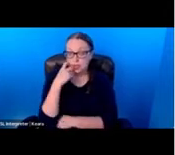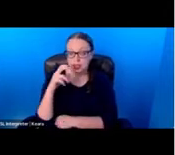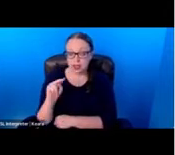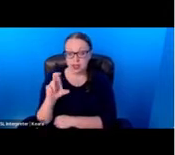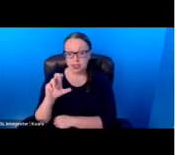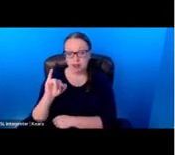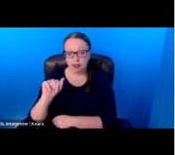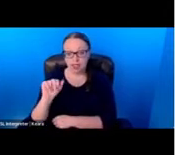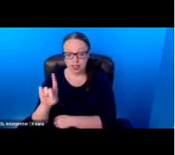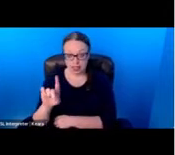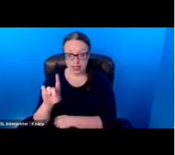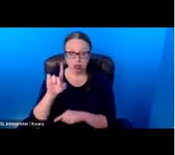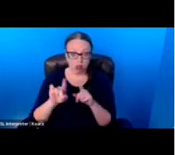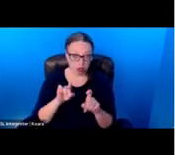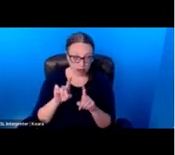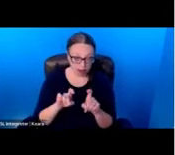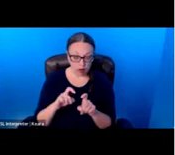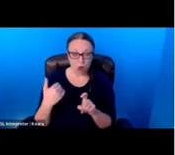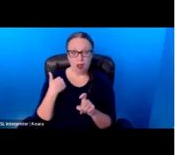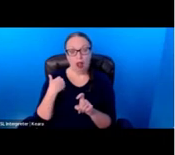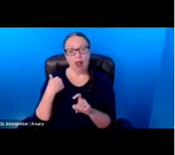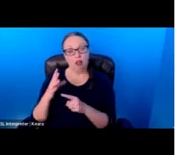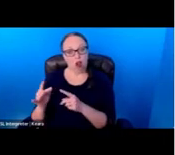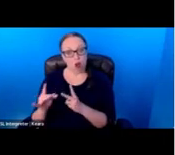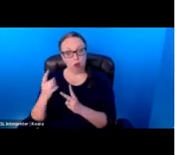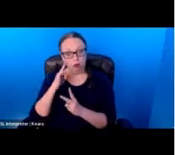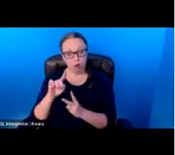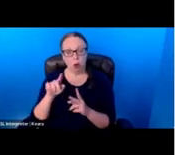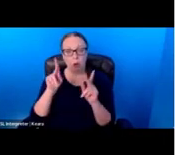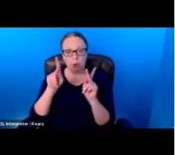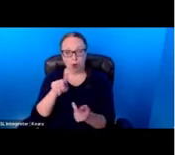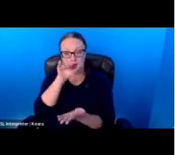NCIAD survey round, there was an optional module on person-centered planning.